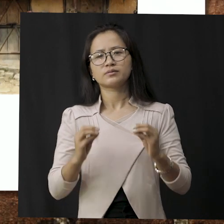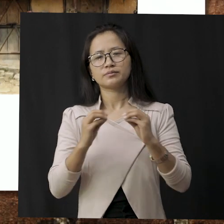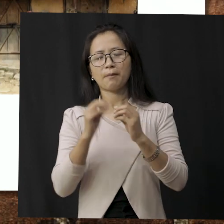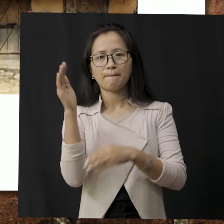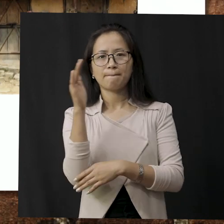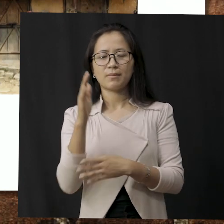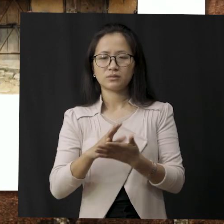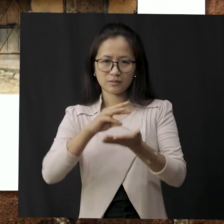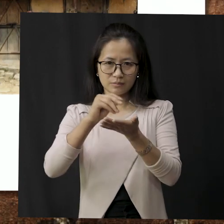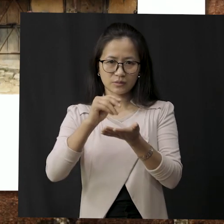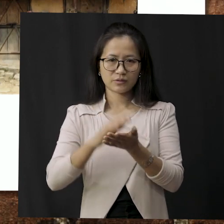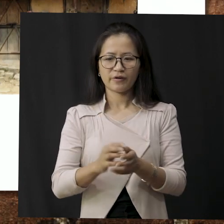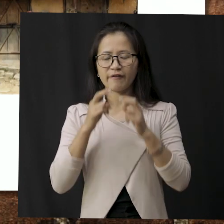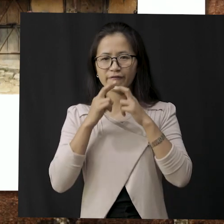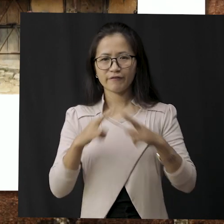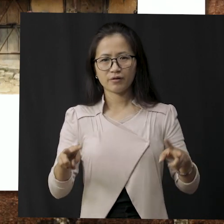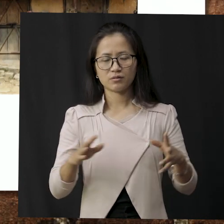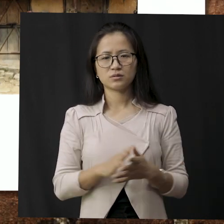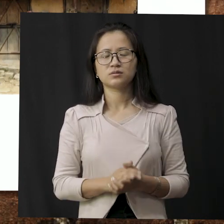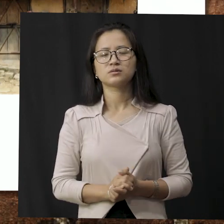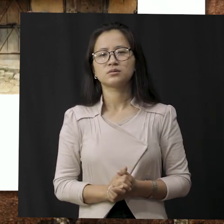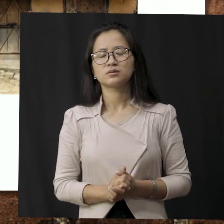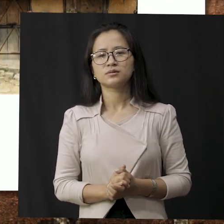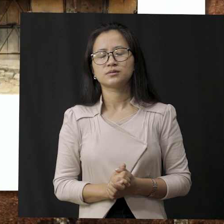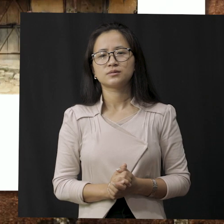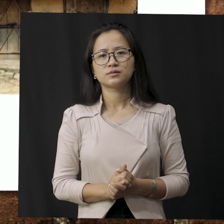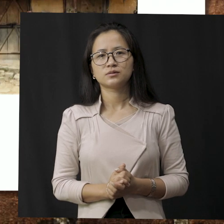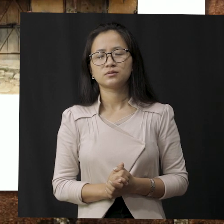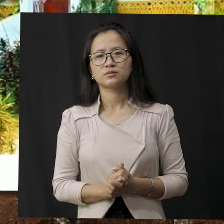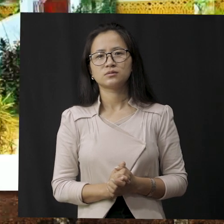and the mud houses are very common.